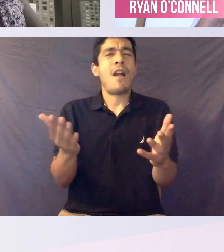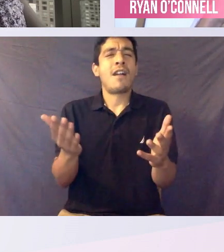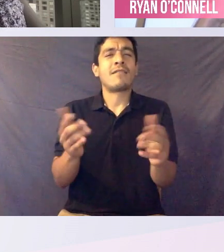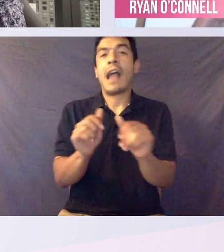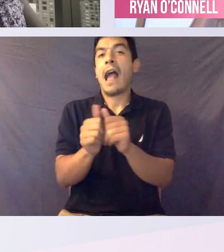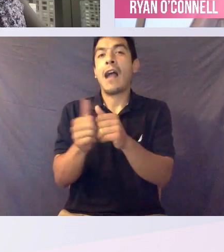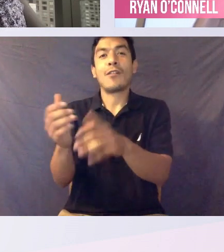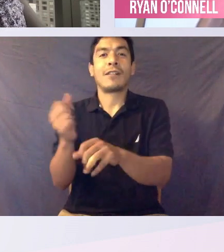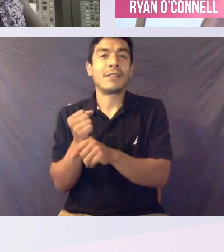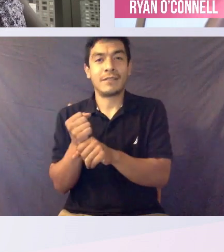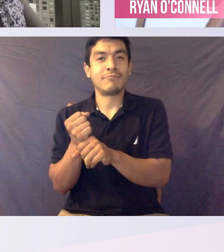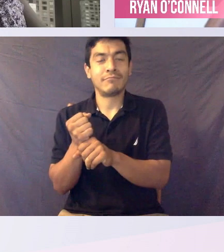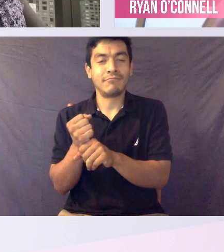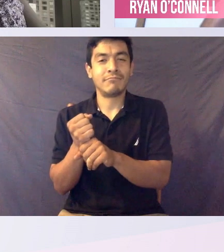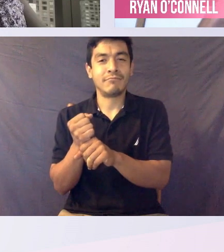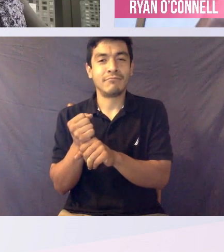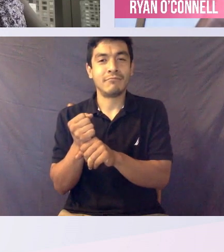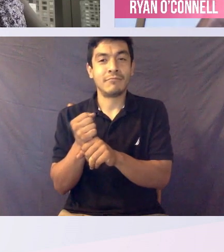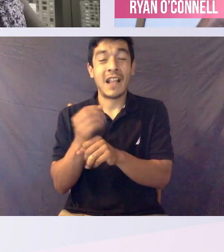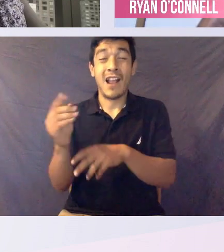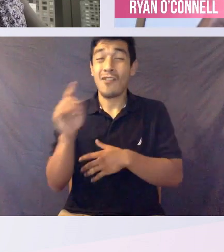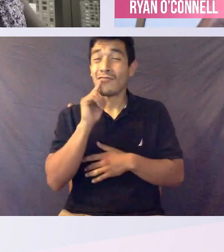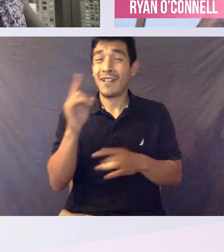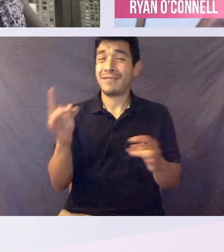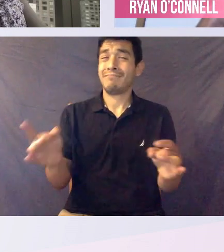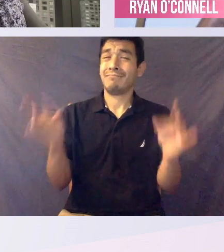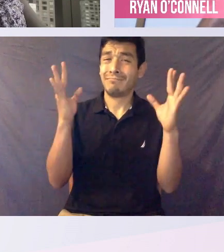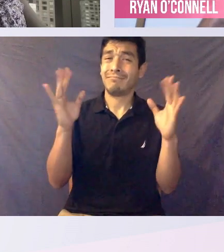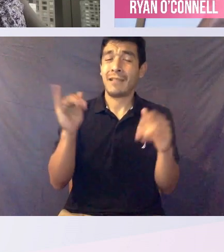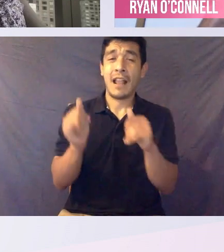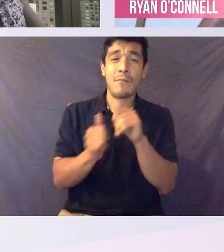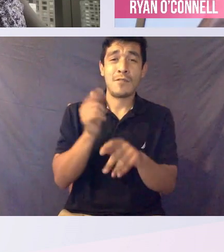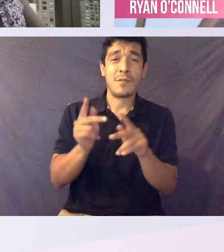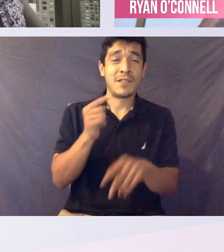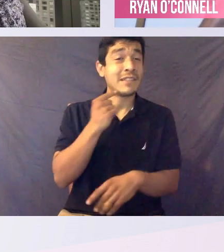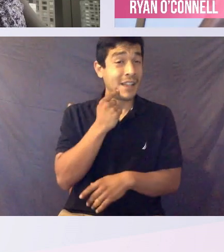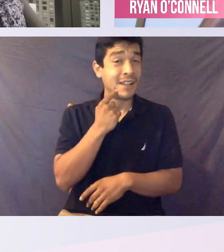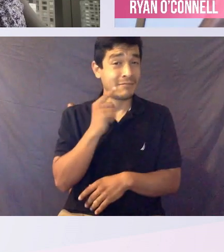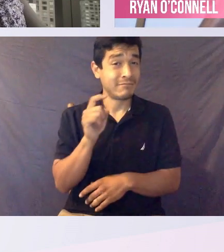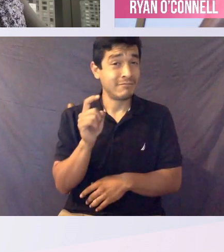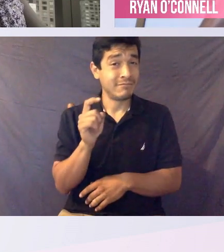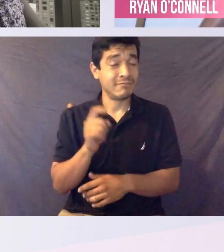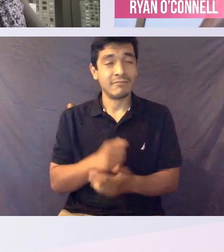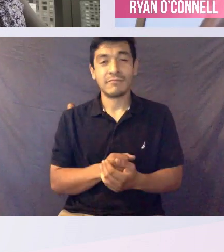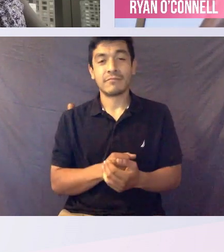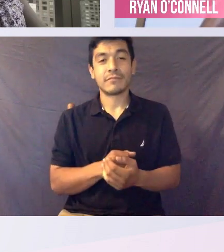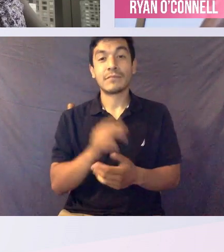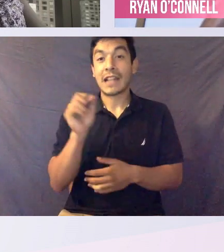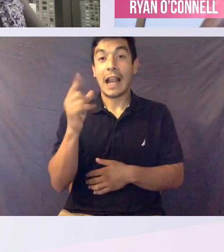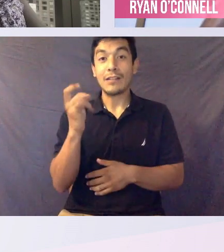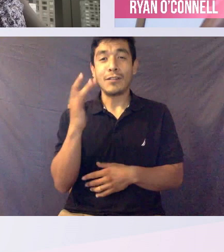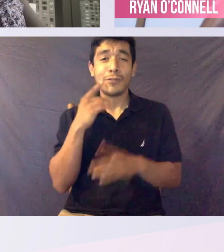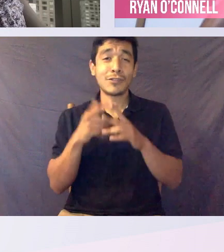And was it as horrible as most people say the first job in the industry is? So Ashley, why don't we start